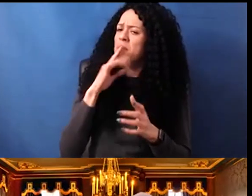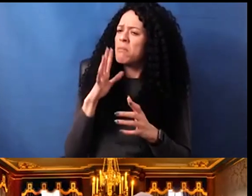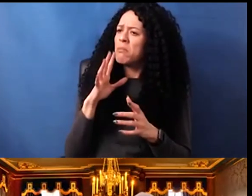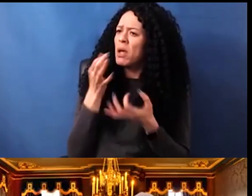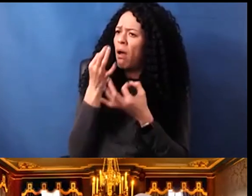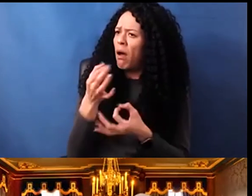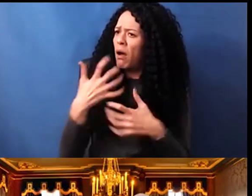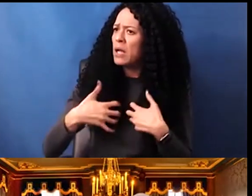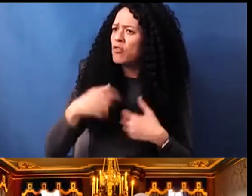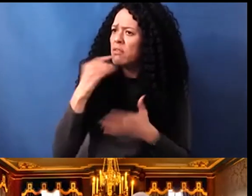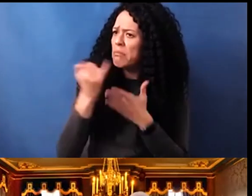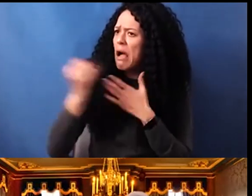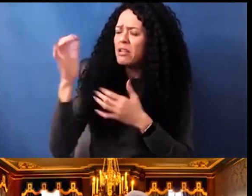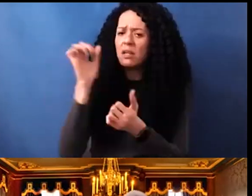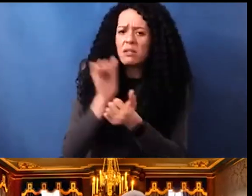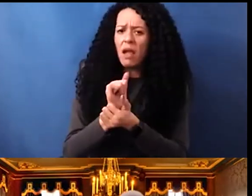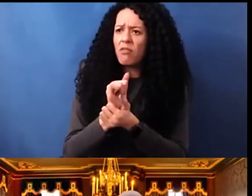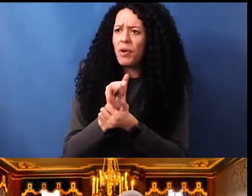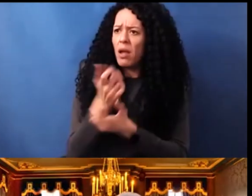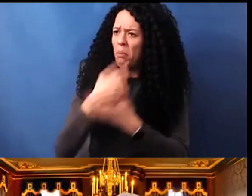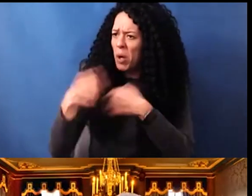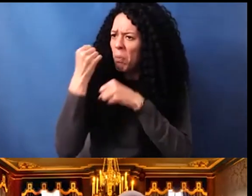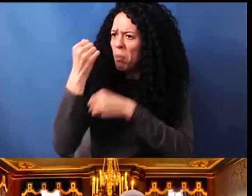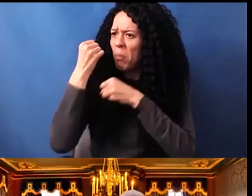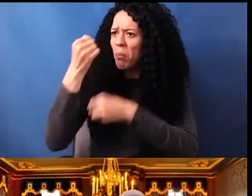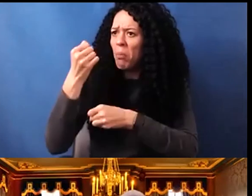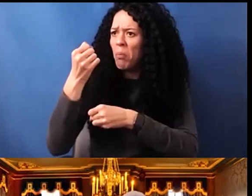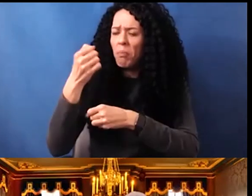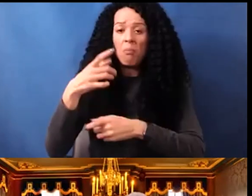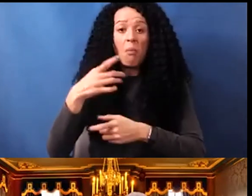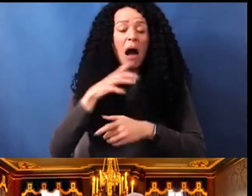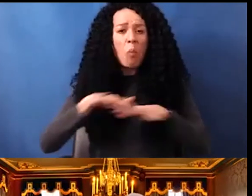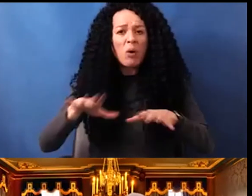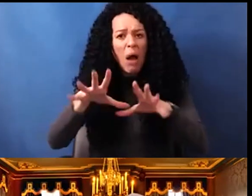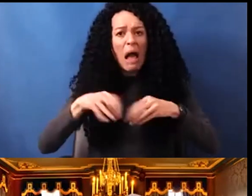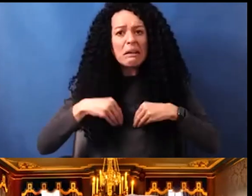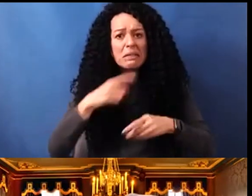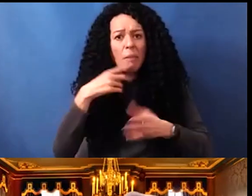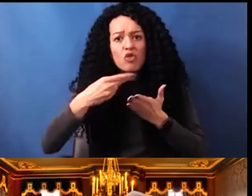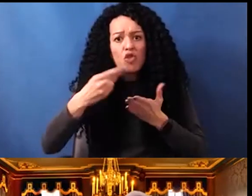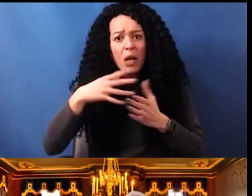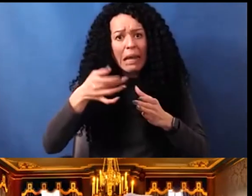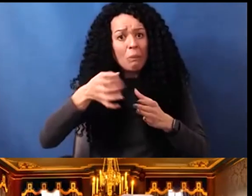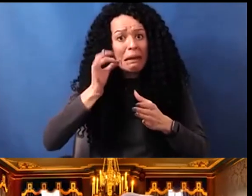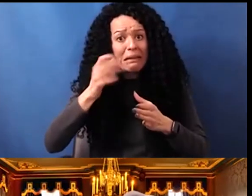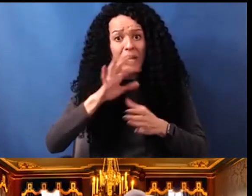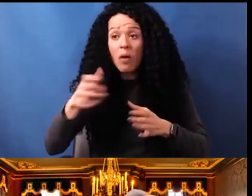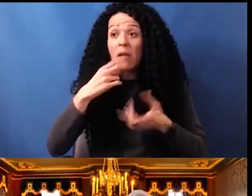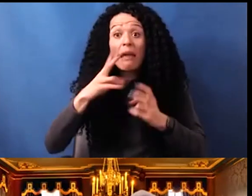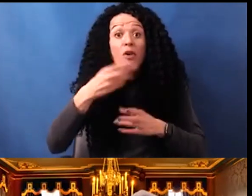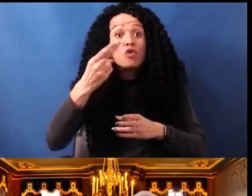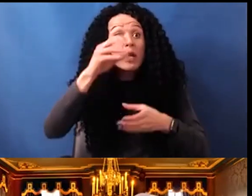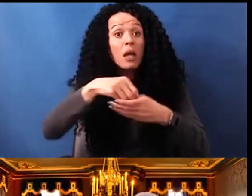cause so warmly to heart that I would not take sugar in my tea, or indeed taste anything with sugar in